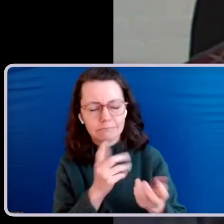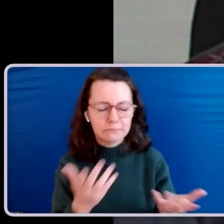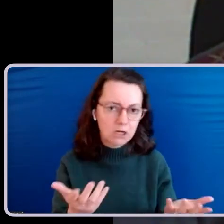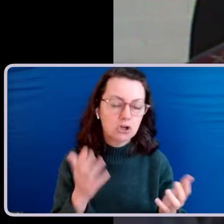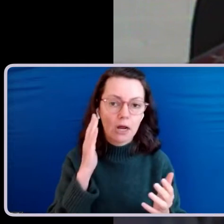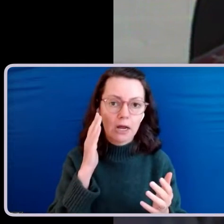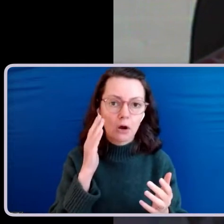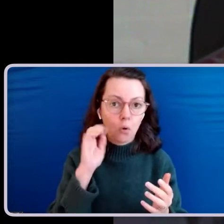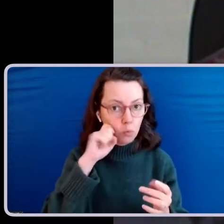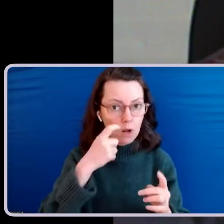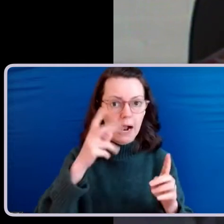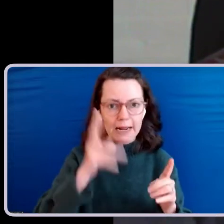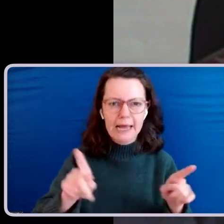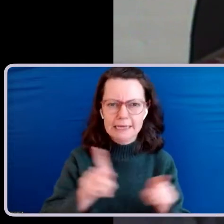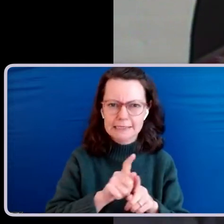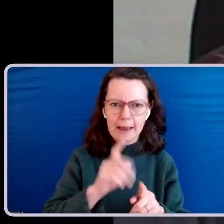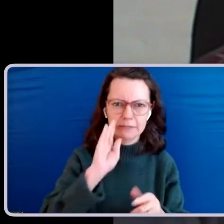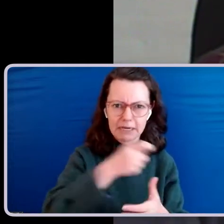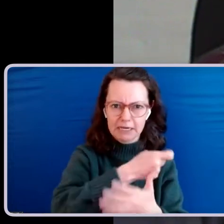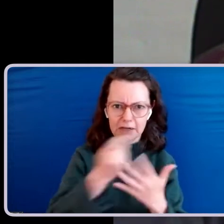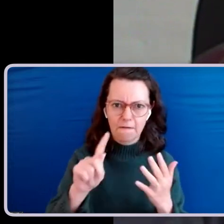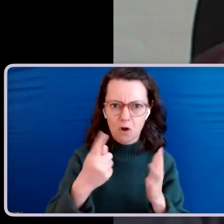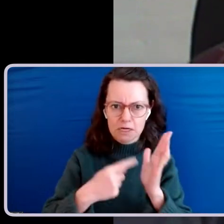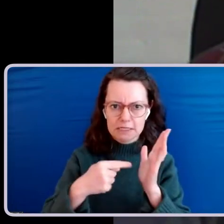order, I think. Tennille, do you want to have a crack at that?